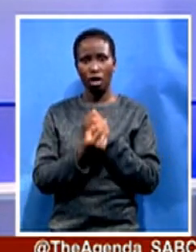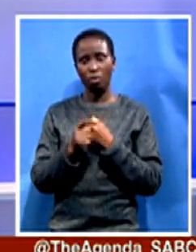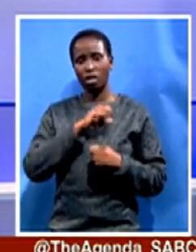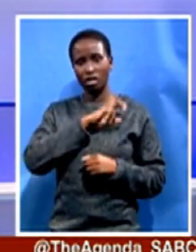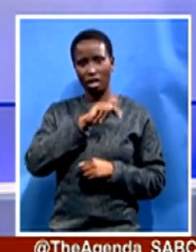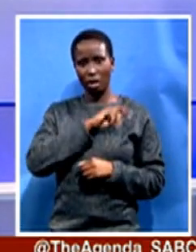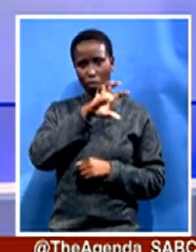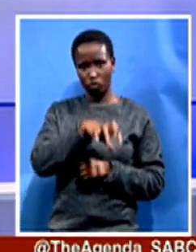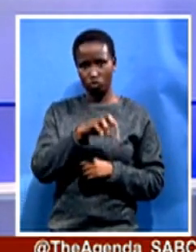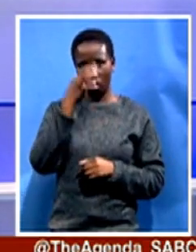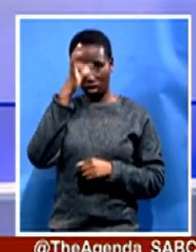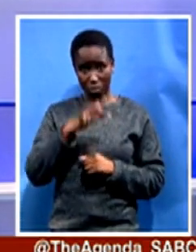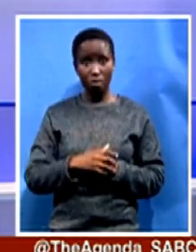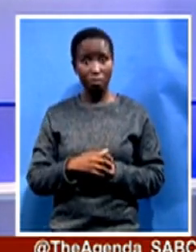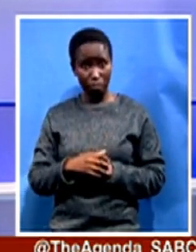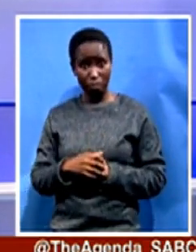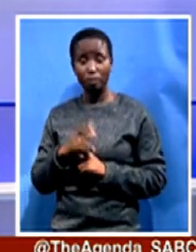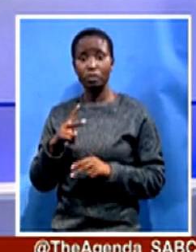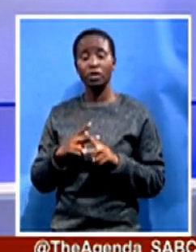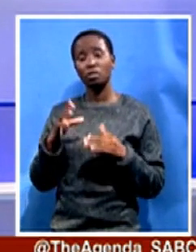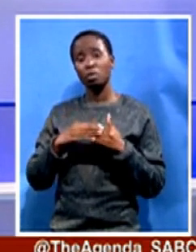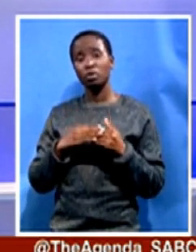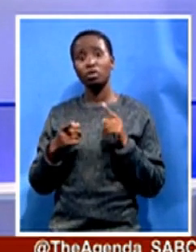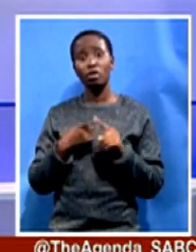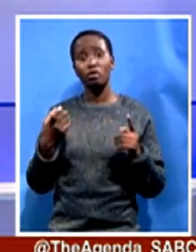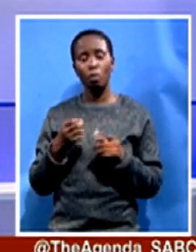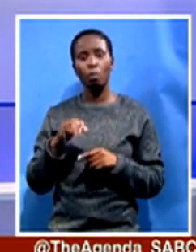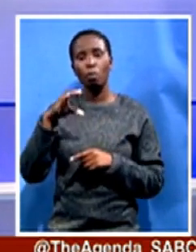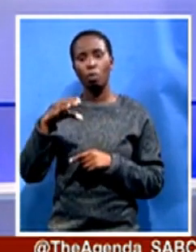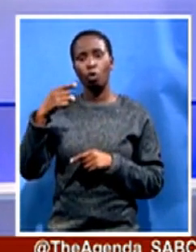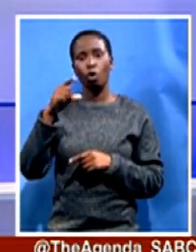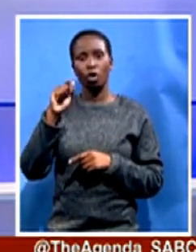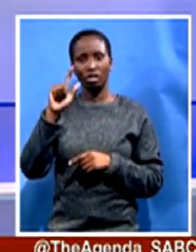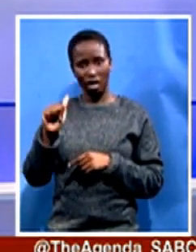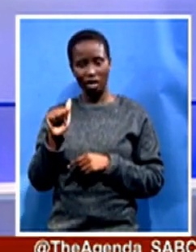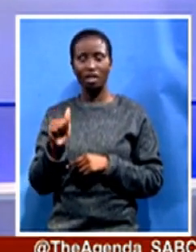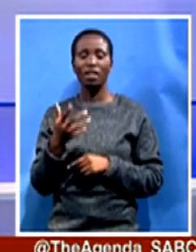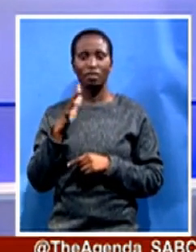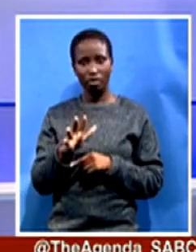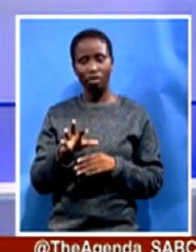and members of COGTA going through to